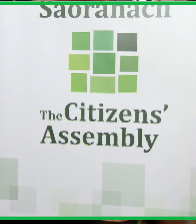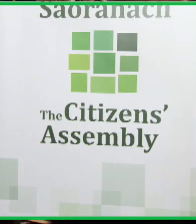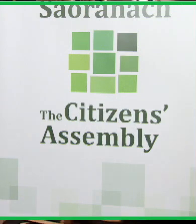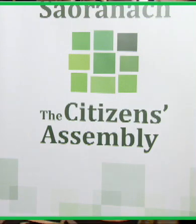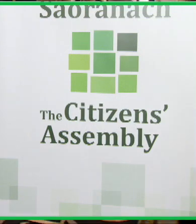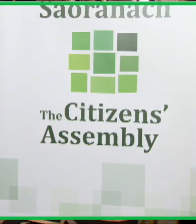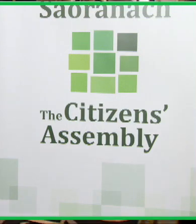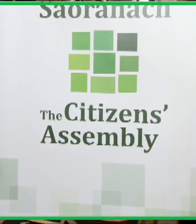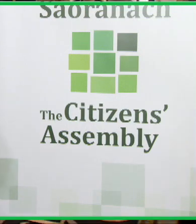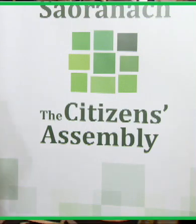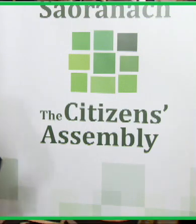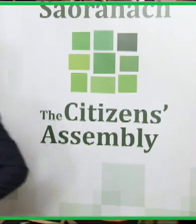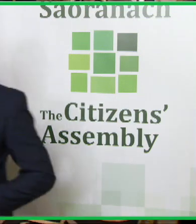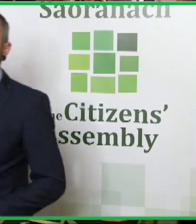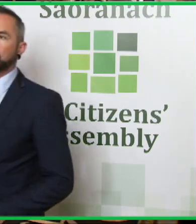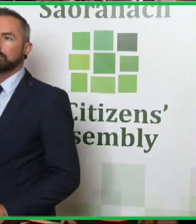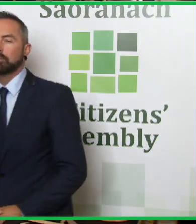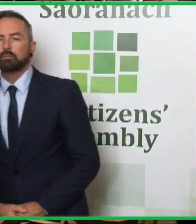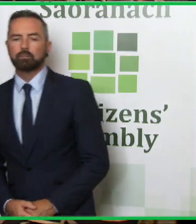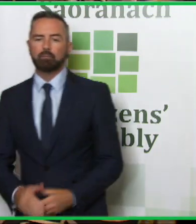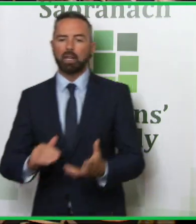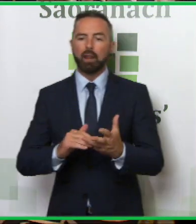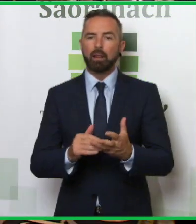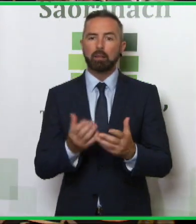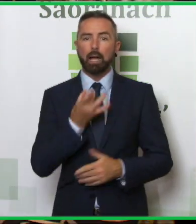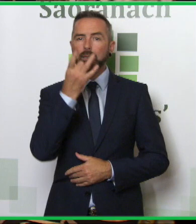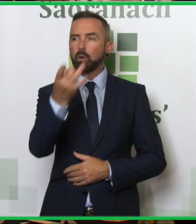Final call for ballot paper 1, a green ballot paper.